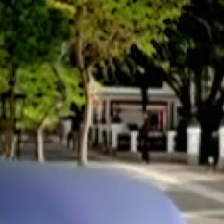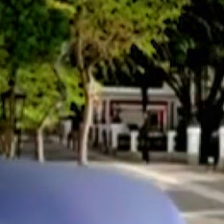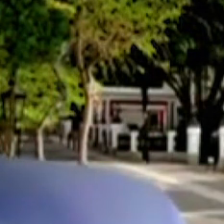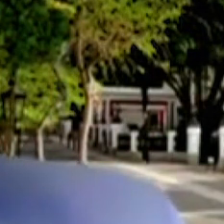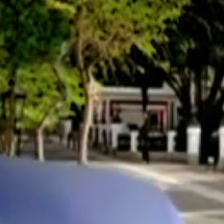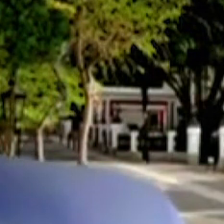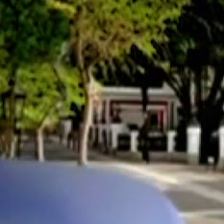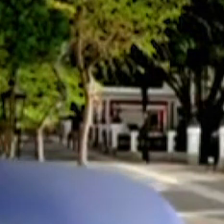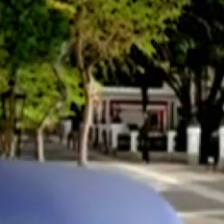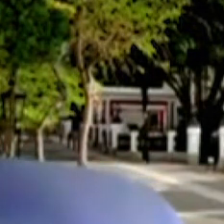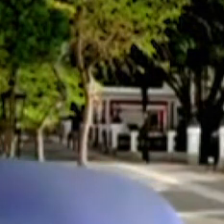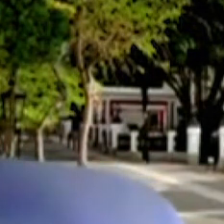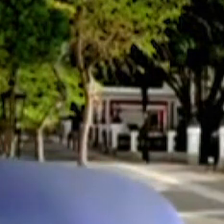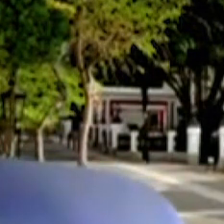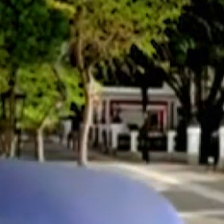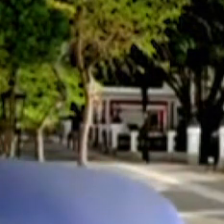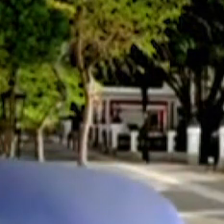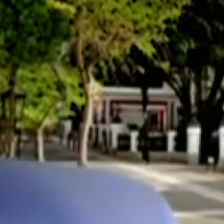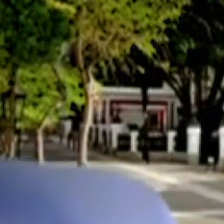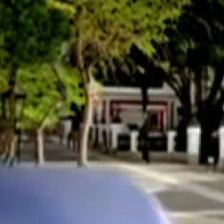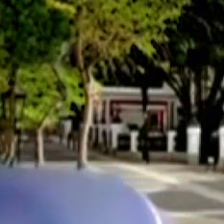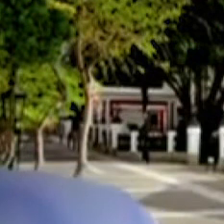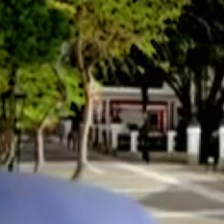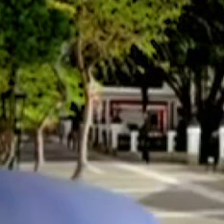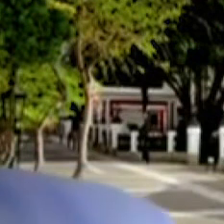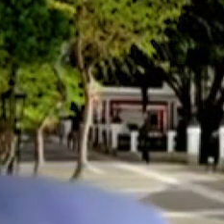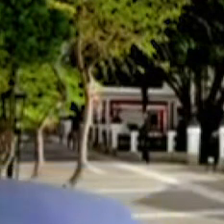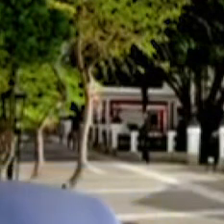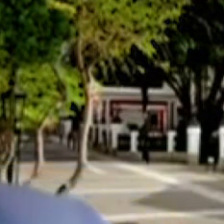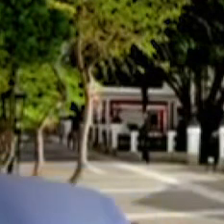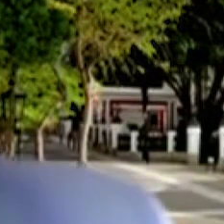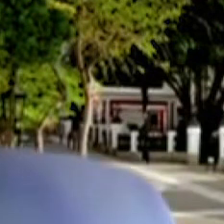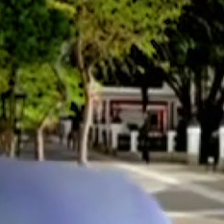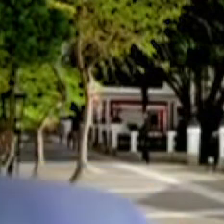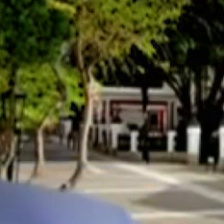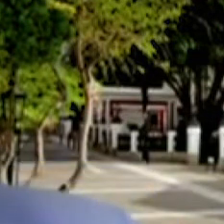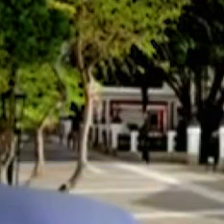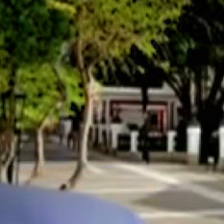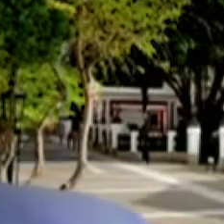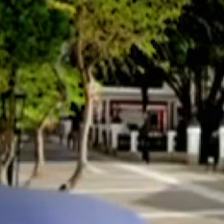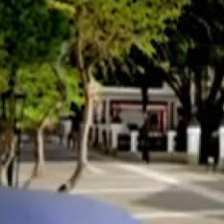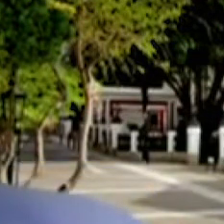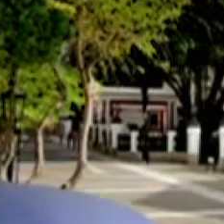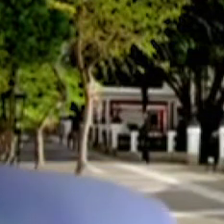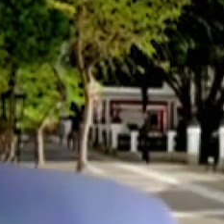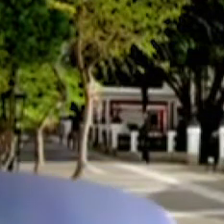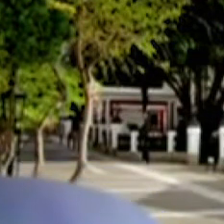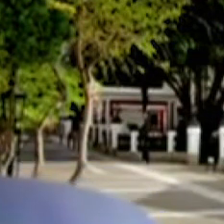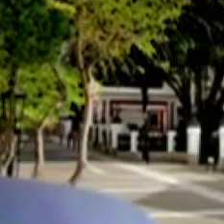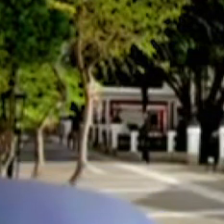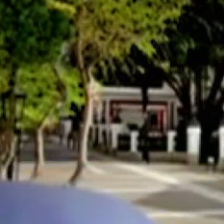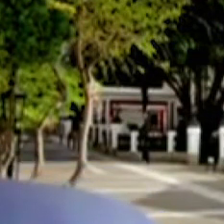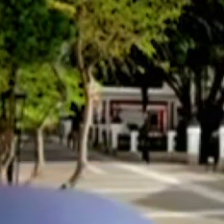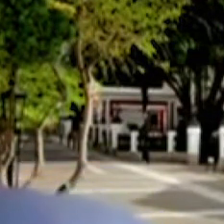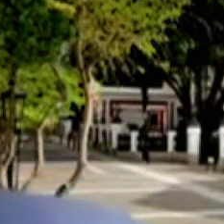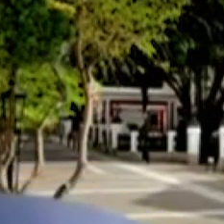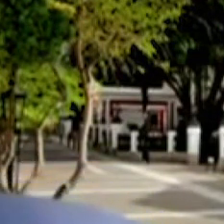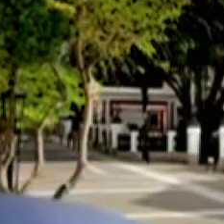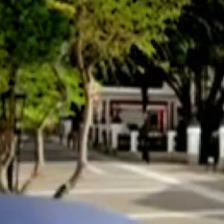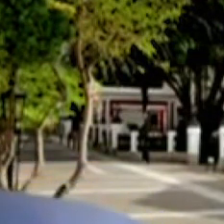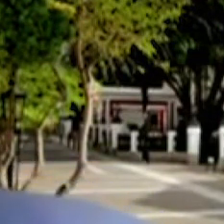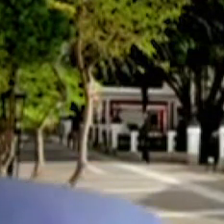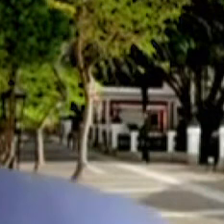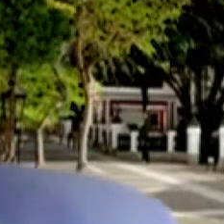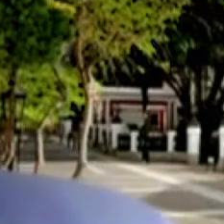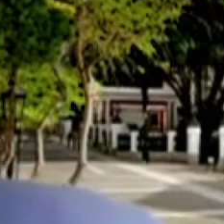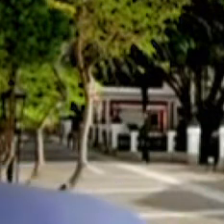has put a ceiling on the hiring of people because our compensation for employees has got a ceiling and